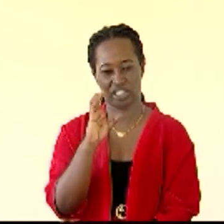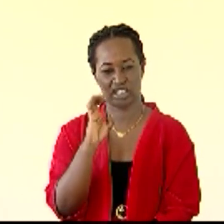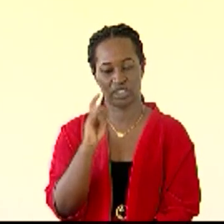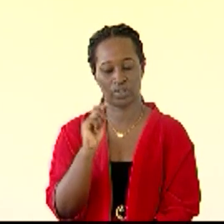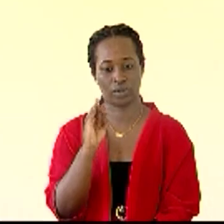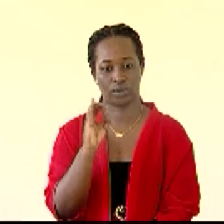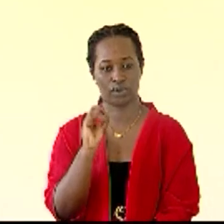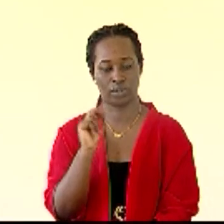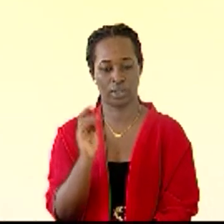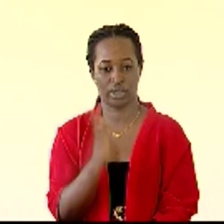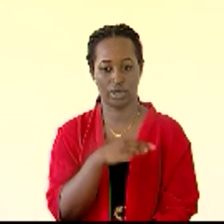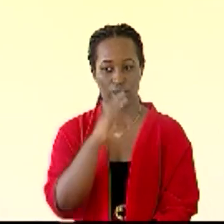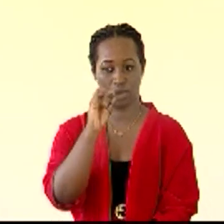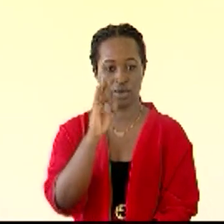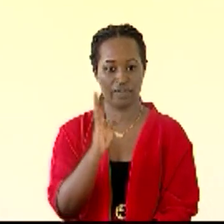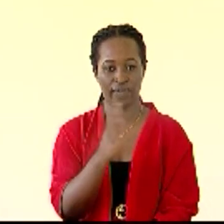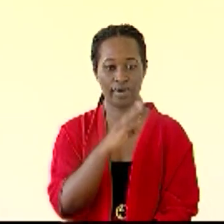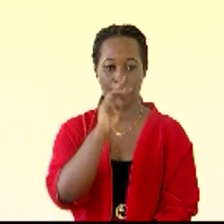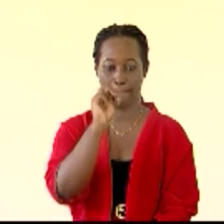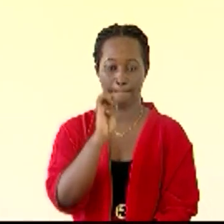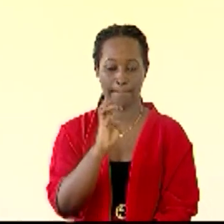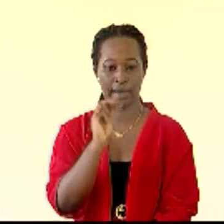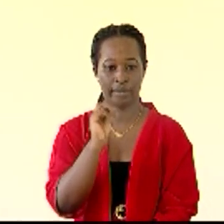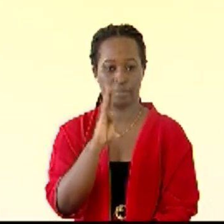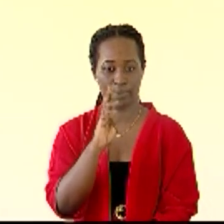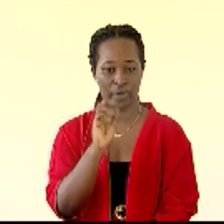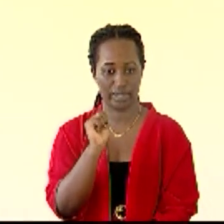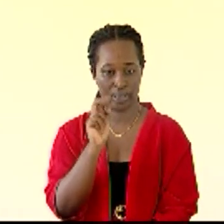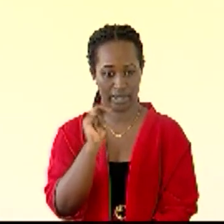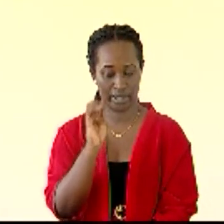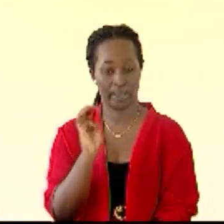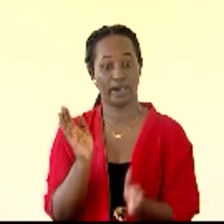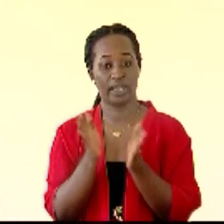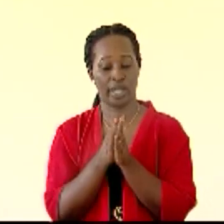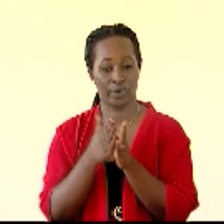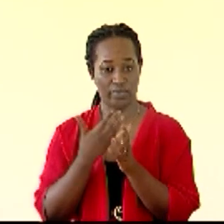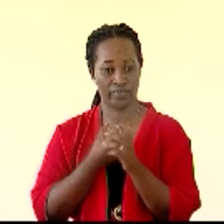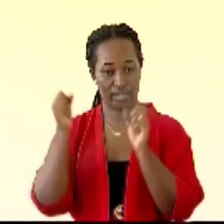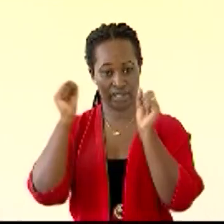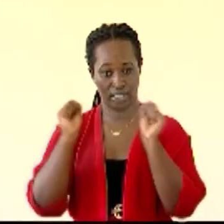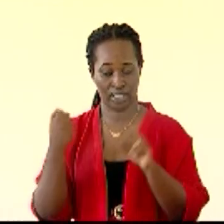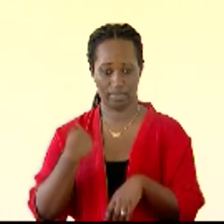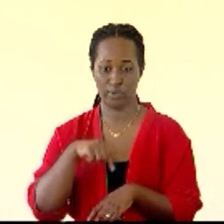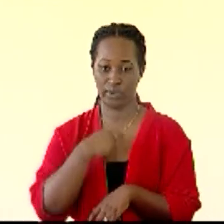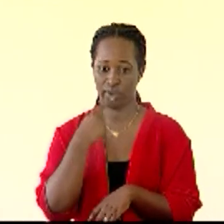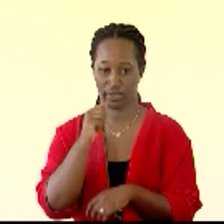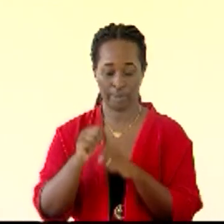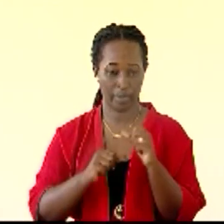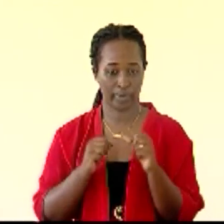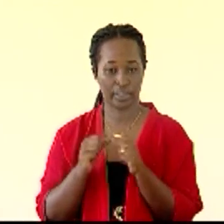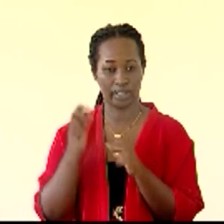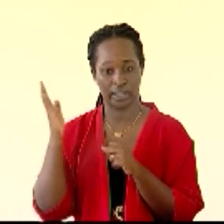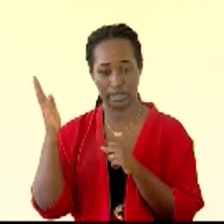chloroplast. So we also have the photosystems we talked about, PS2, PS1.